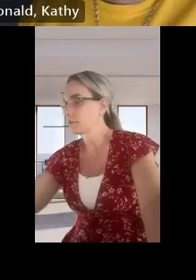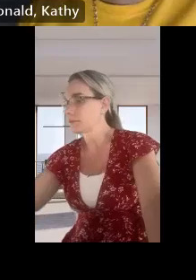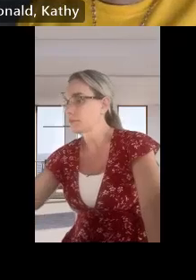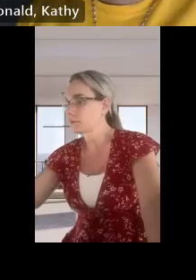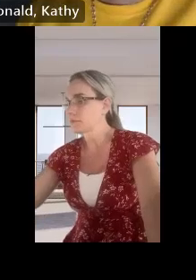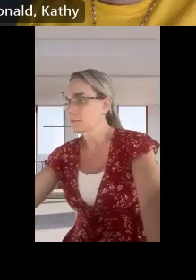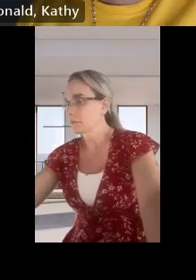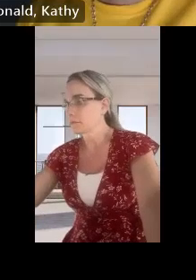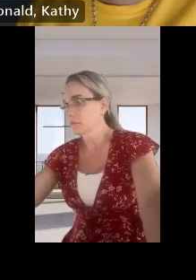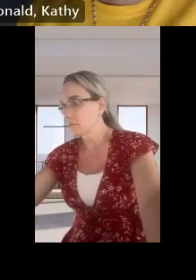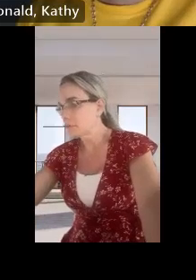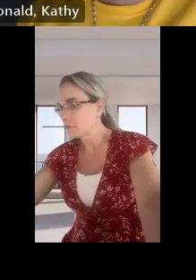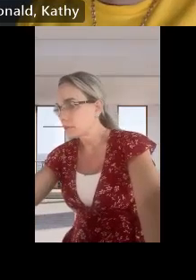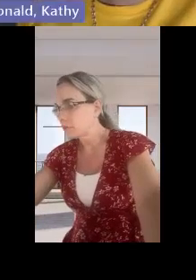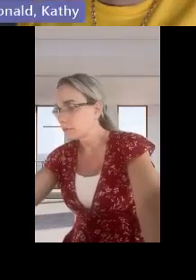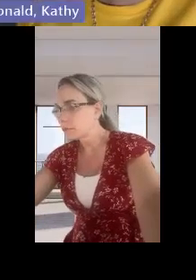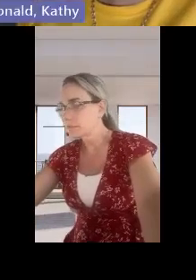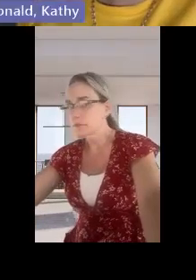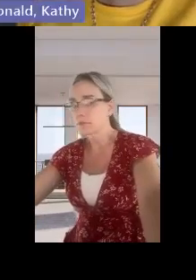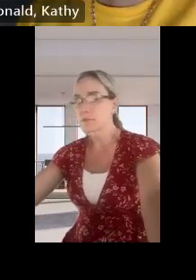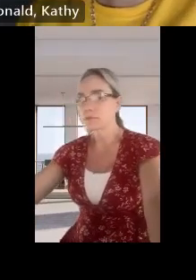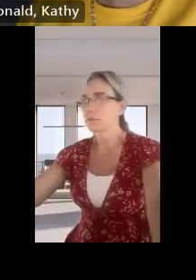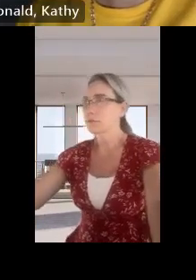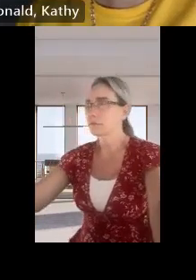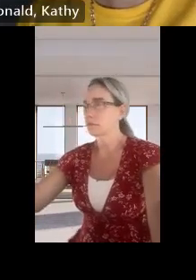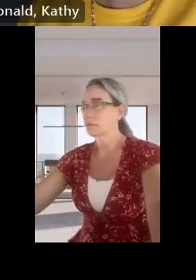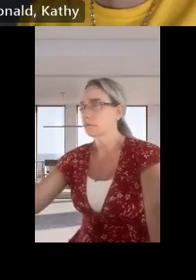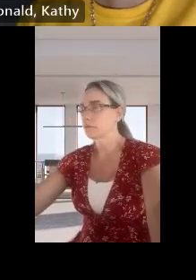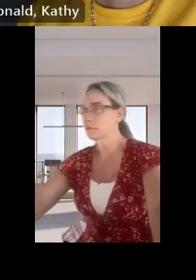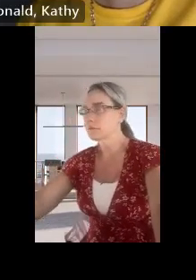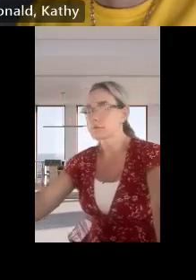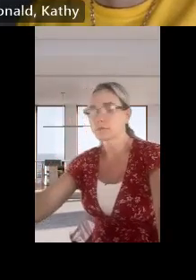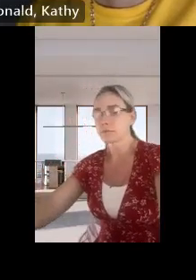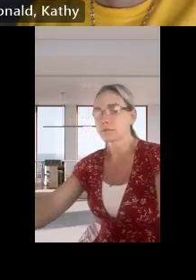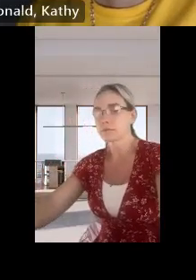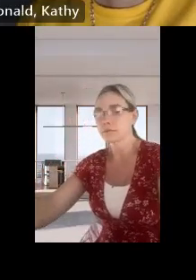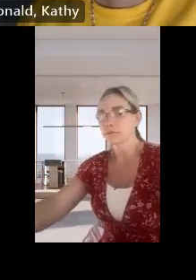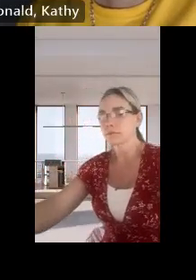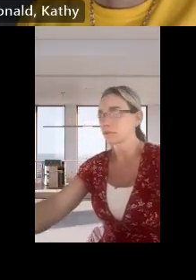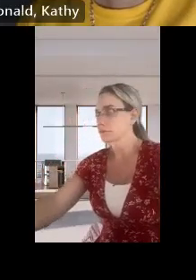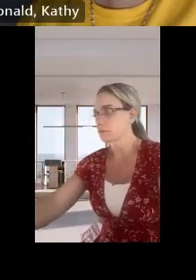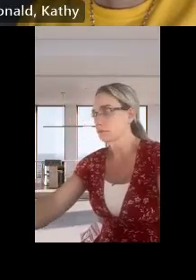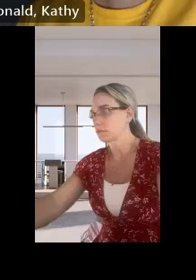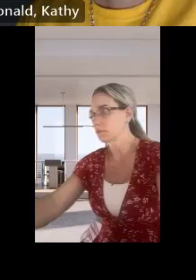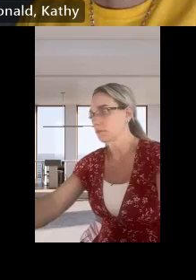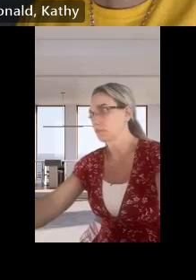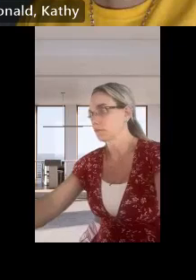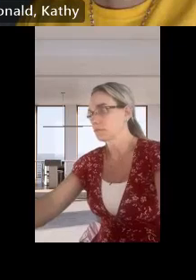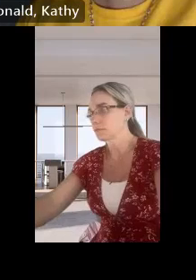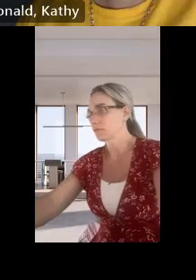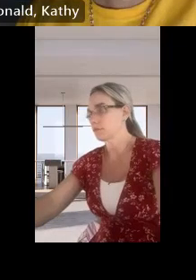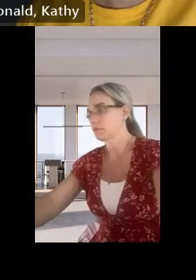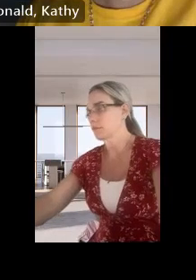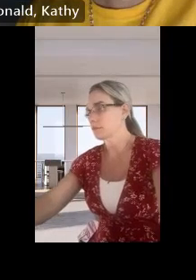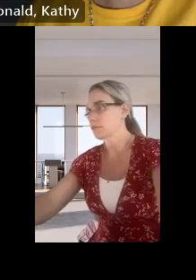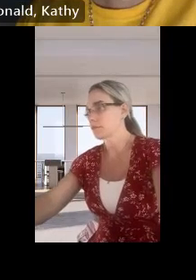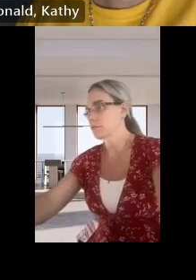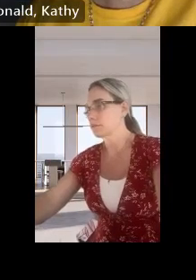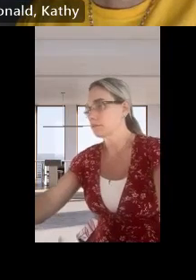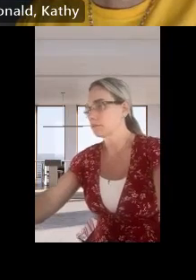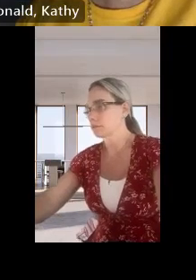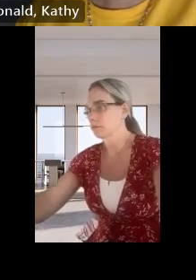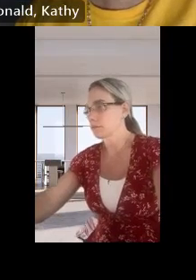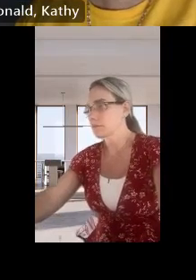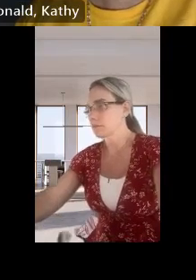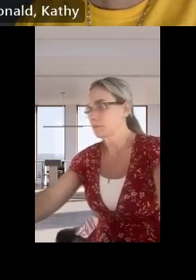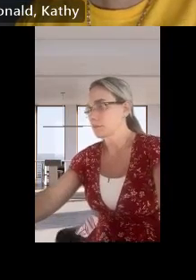let's start as a simple one. The item three, we're yeah. getting funding. So yes. What we're going to do is we're going to approve that because we got, it's not